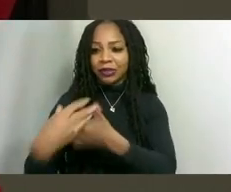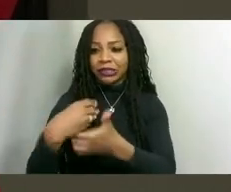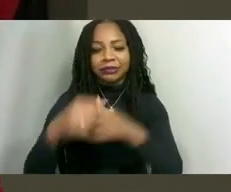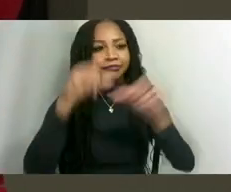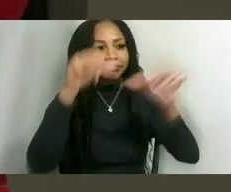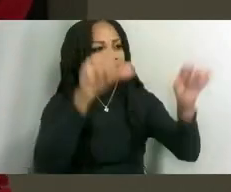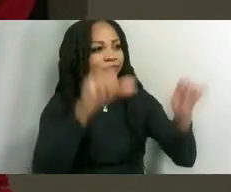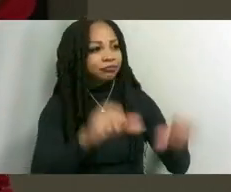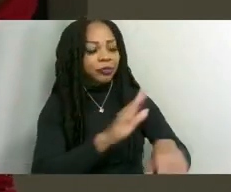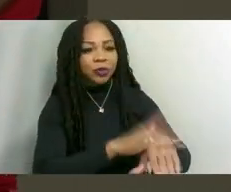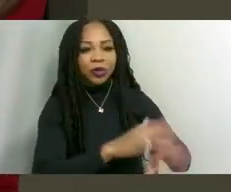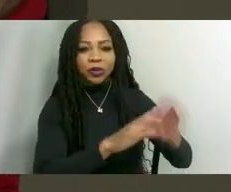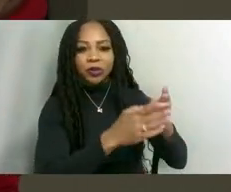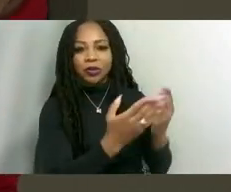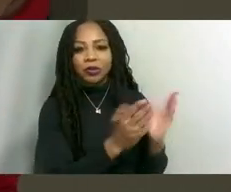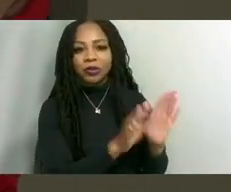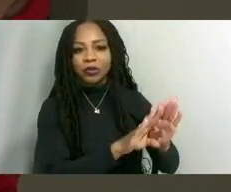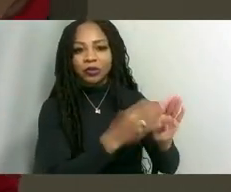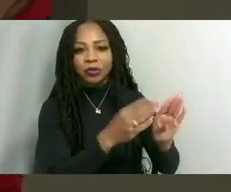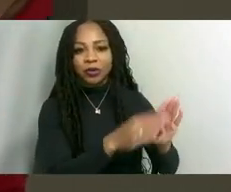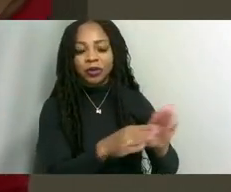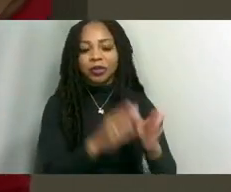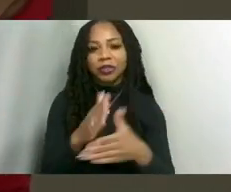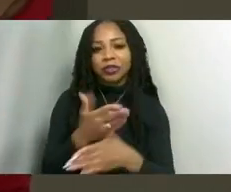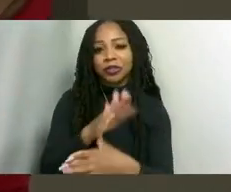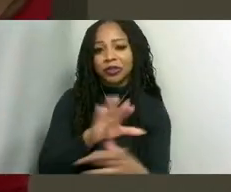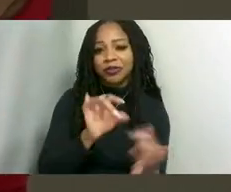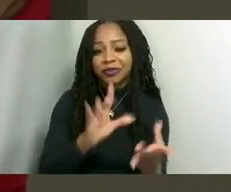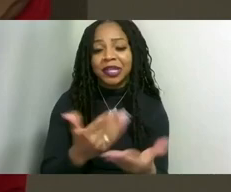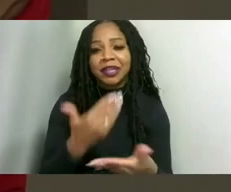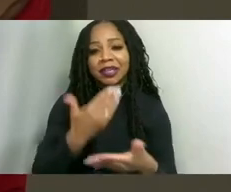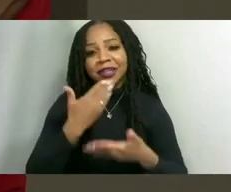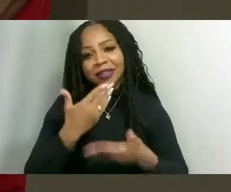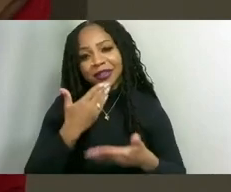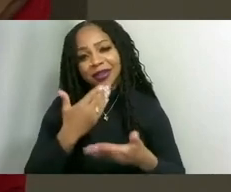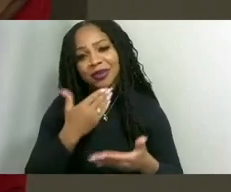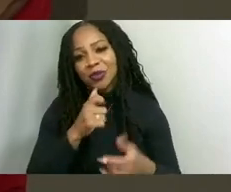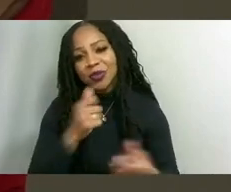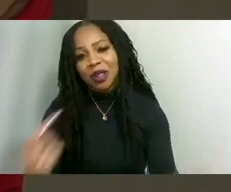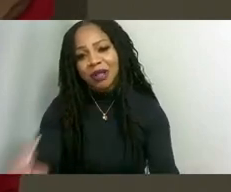to share your feedback. Thank you all for joining us today.